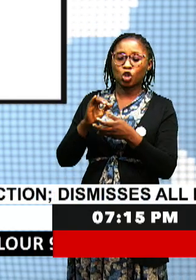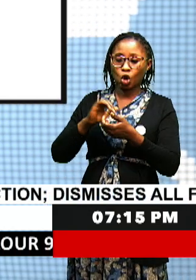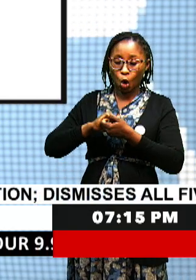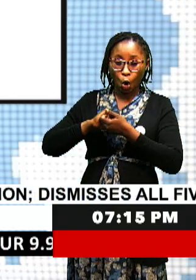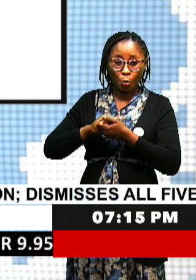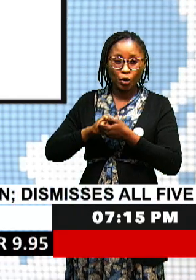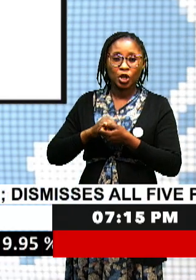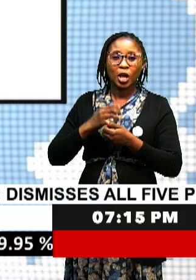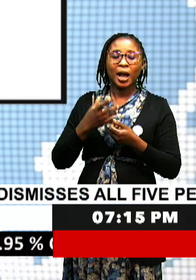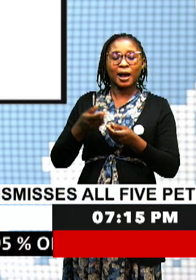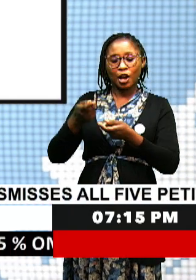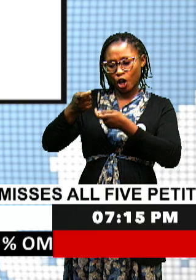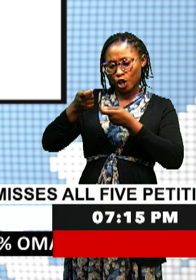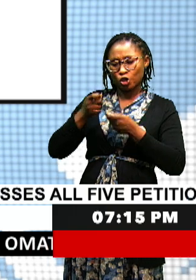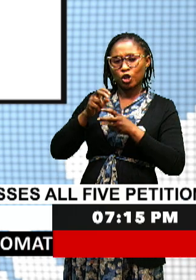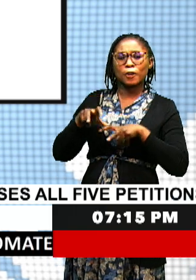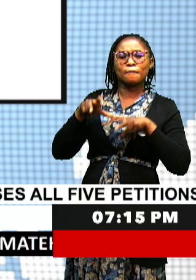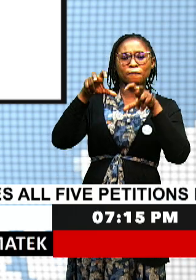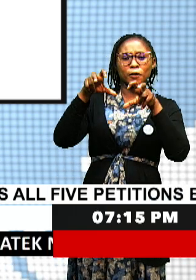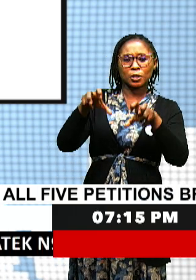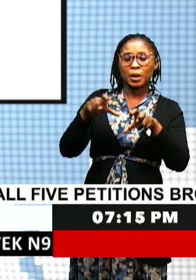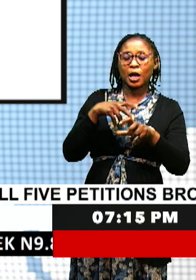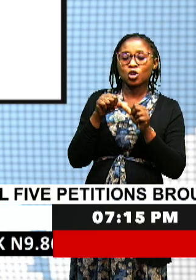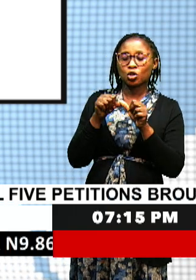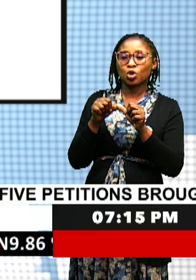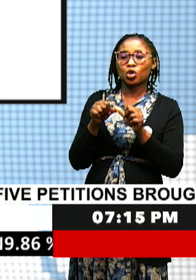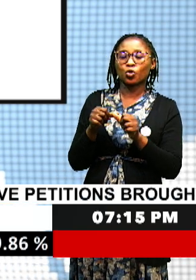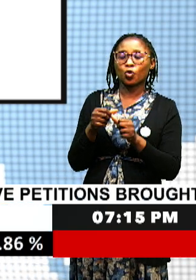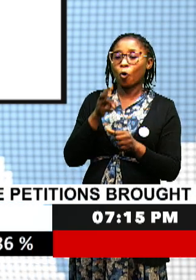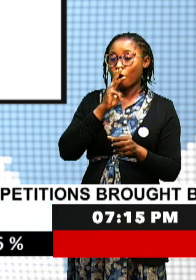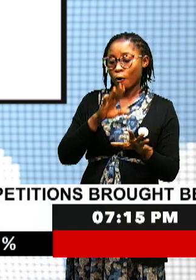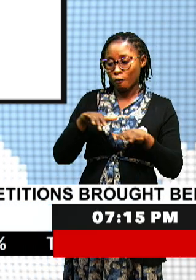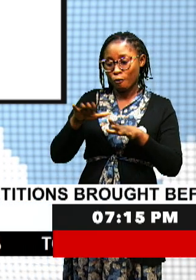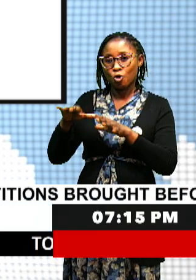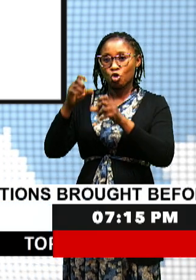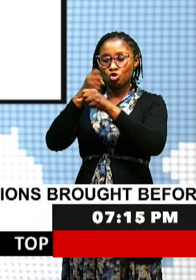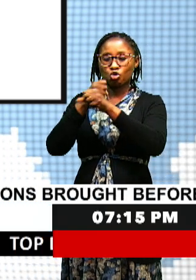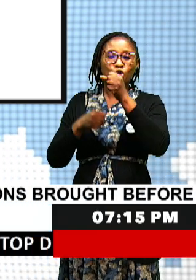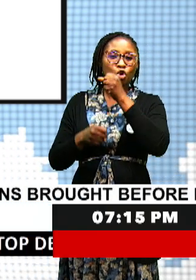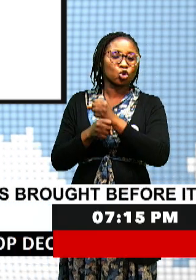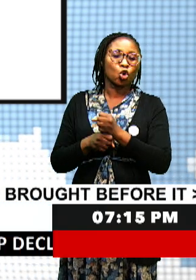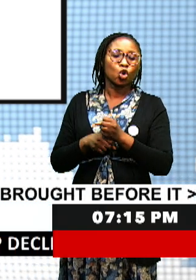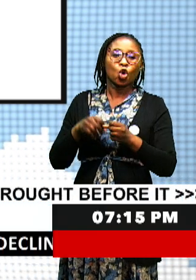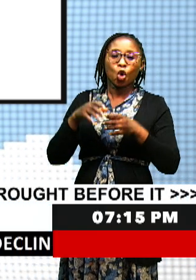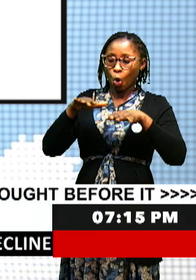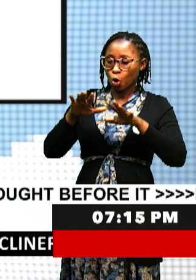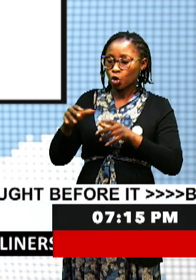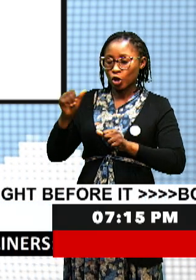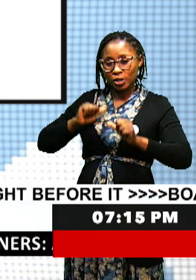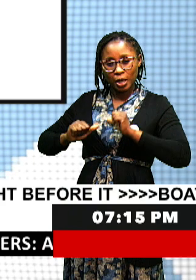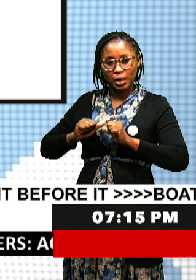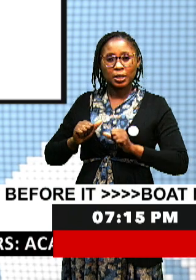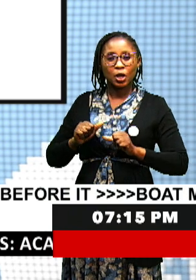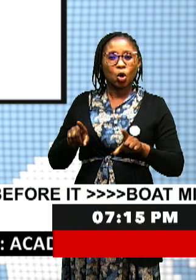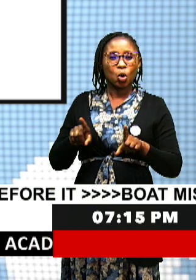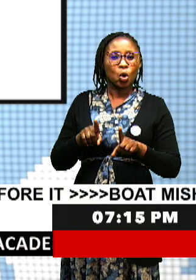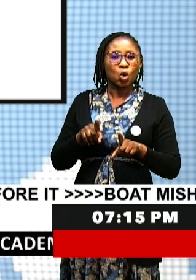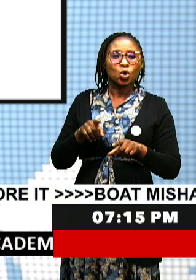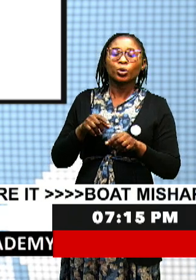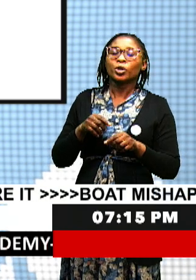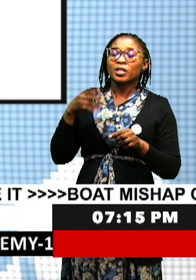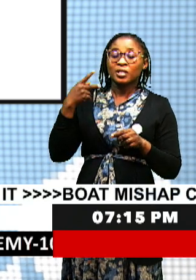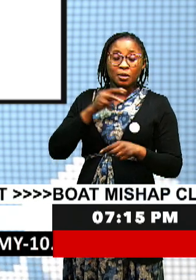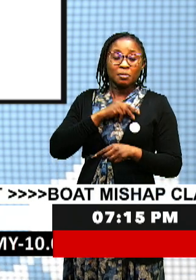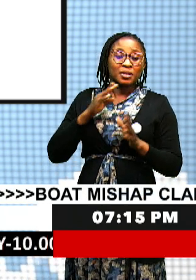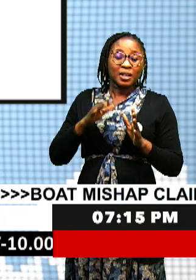cooperation and attracting investments in sustainable marine infrastructure, ocean science and coastal resilience. The minister is